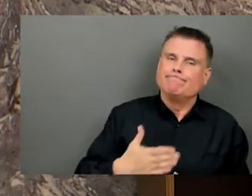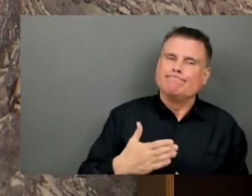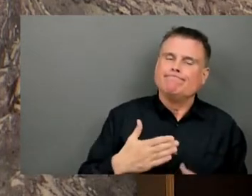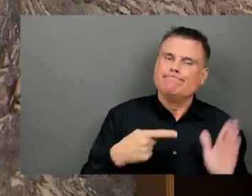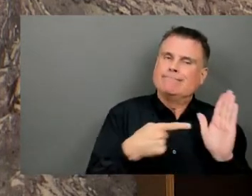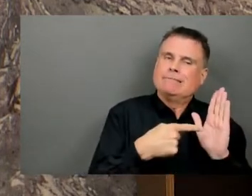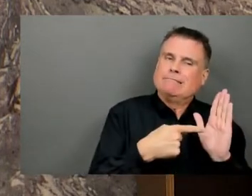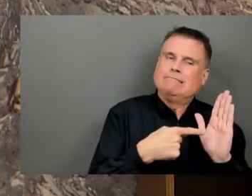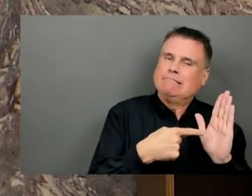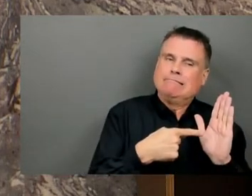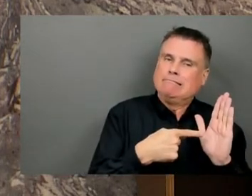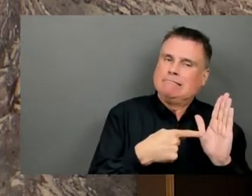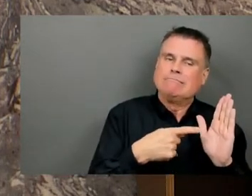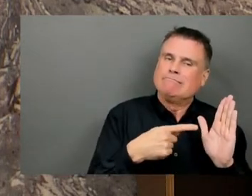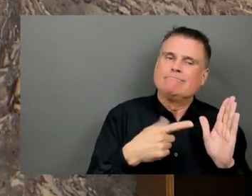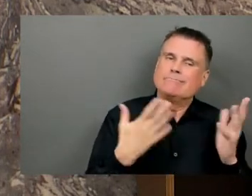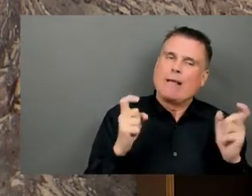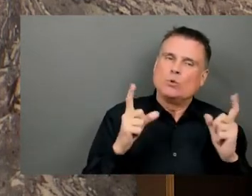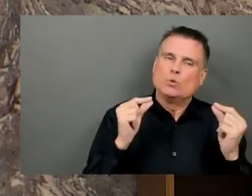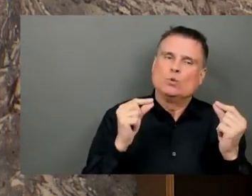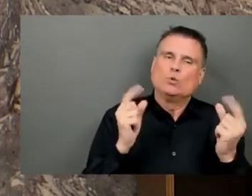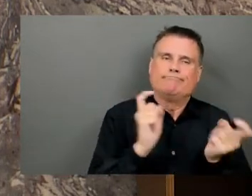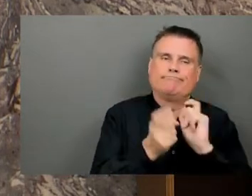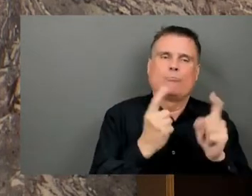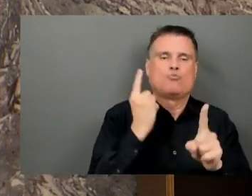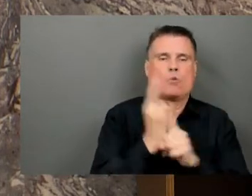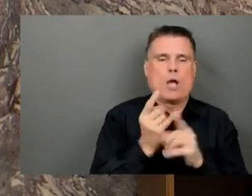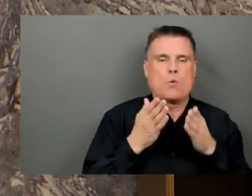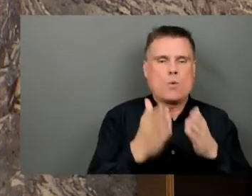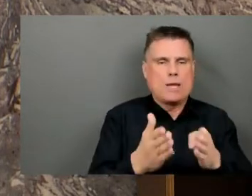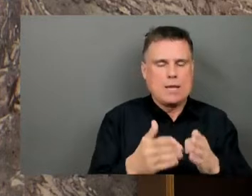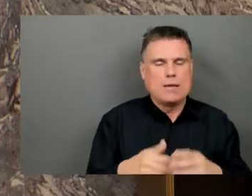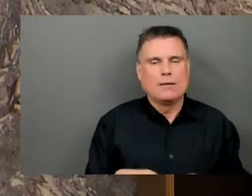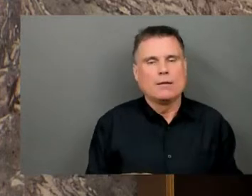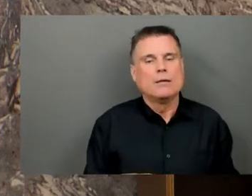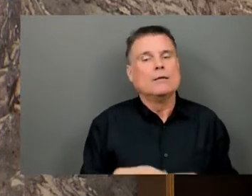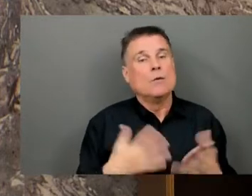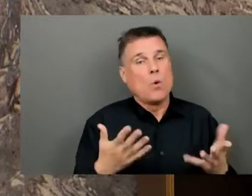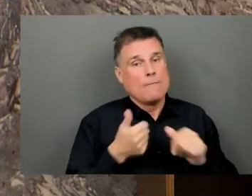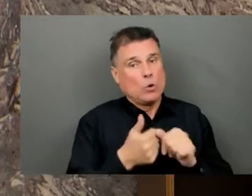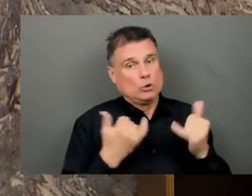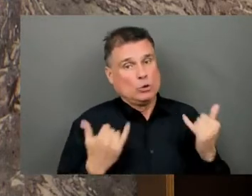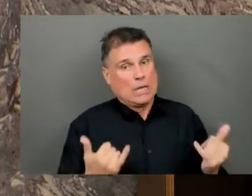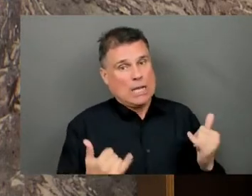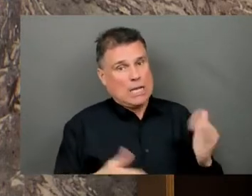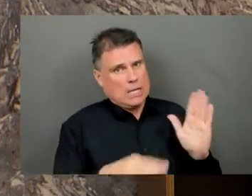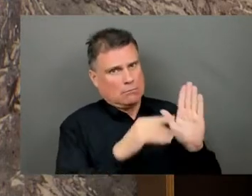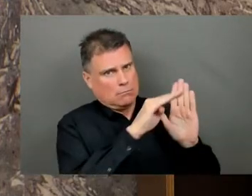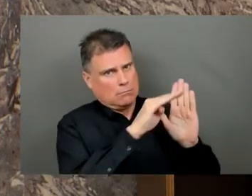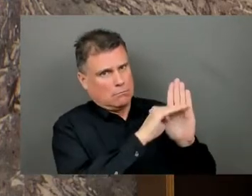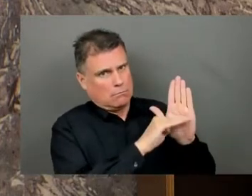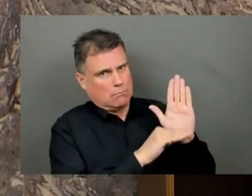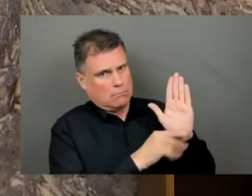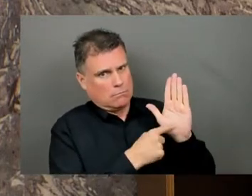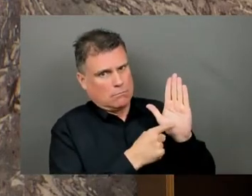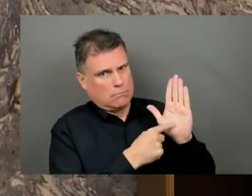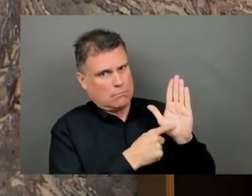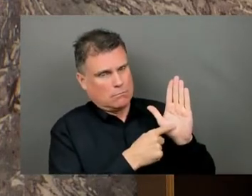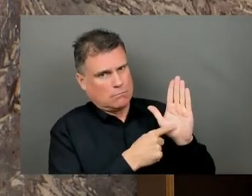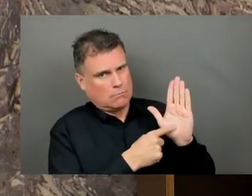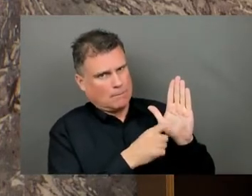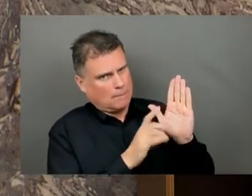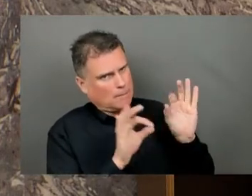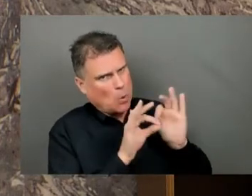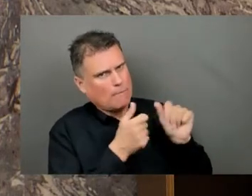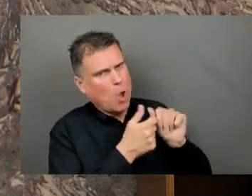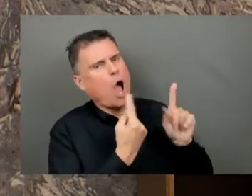motion that I have brought forward today. This would require the Auditor General to look into